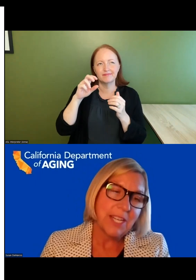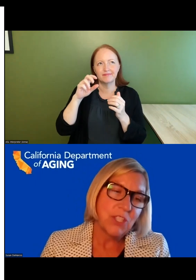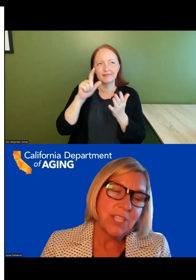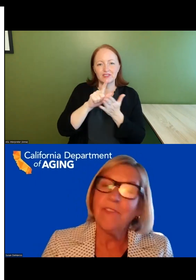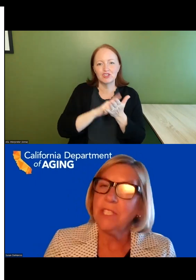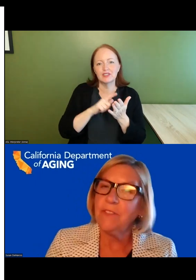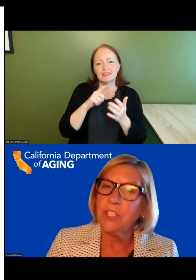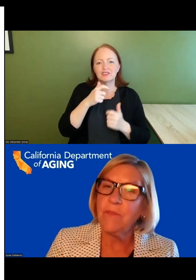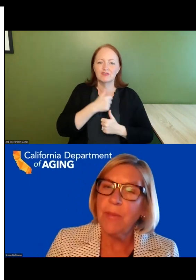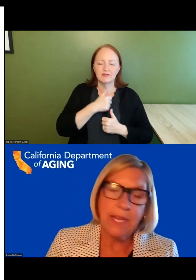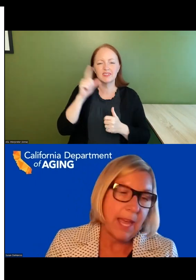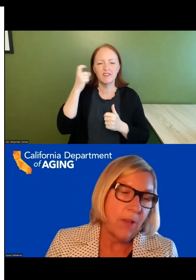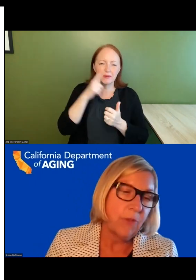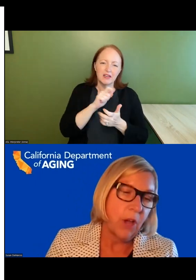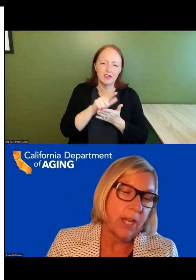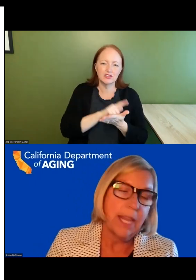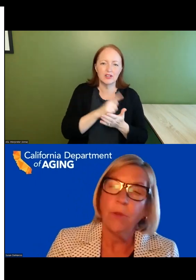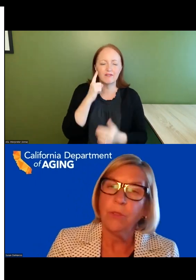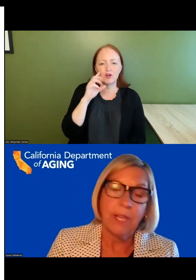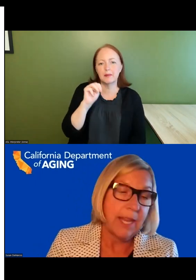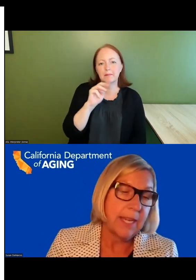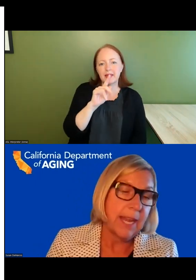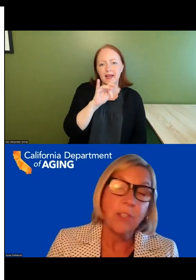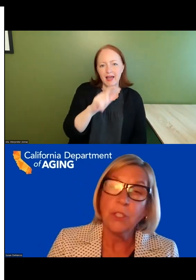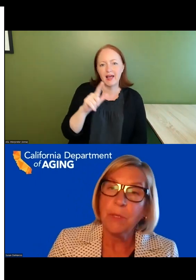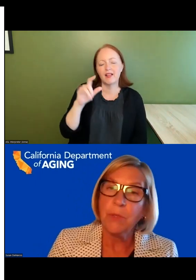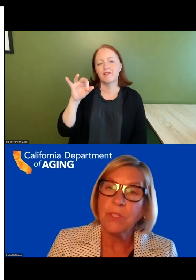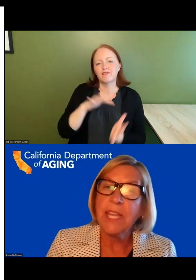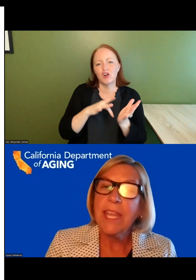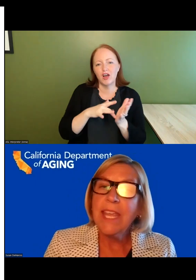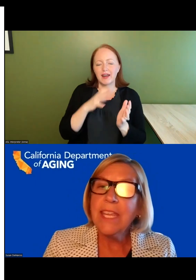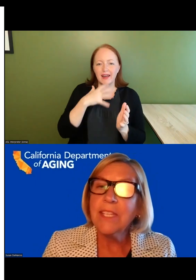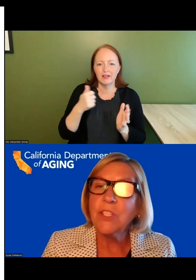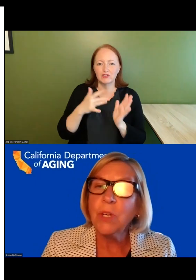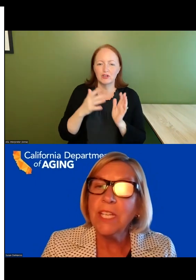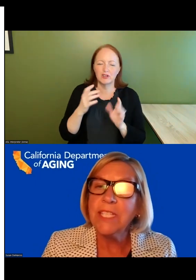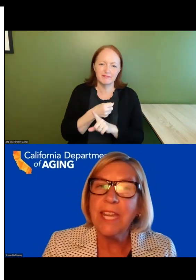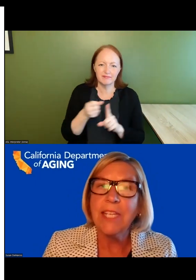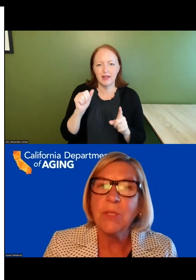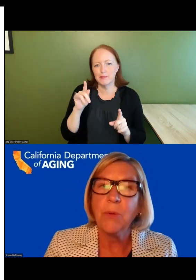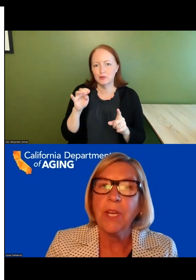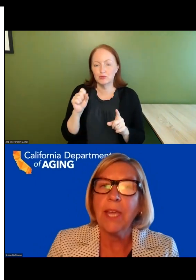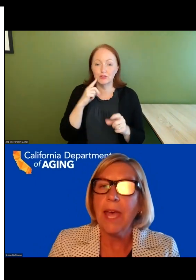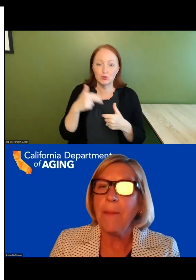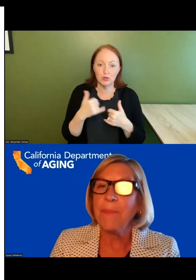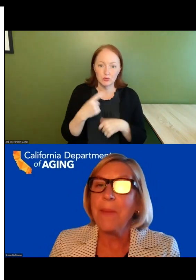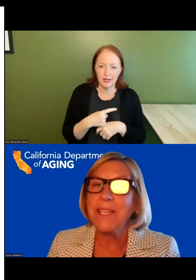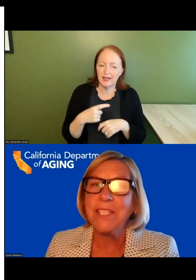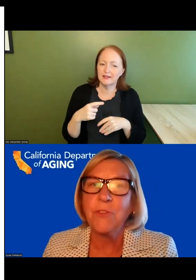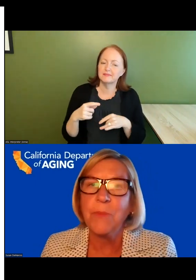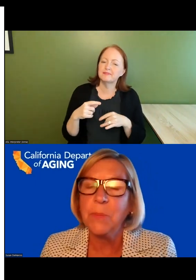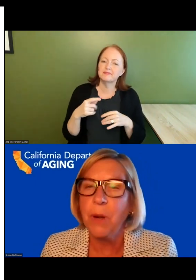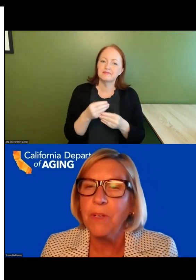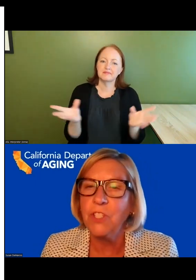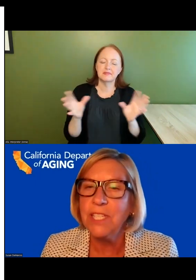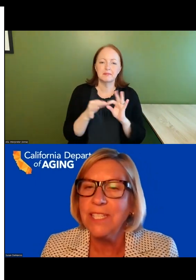Criminal Section of the Division of Medi-Cal, Fraud, and Elder Abuse, is joining today to bring a message